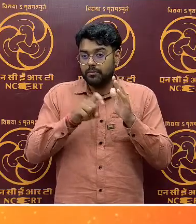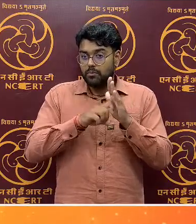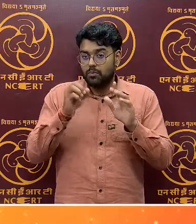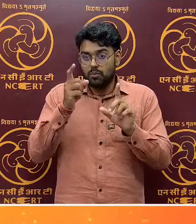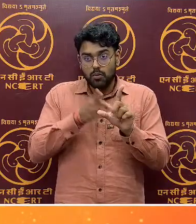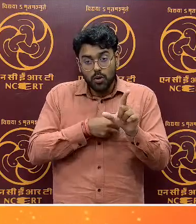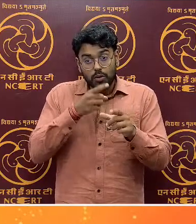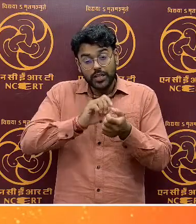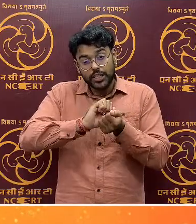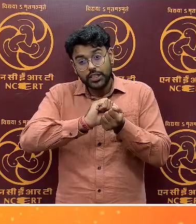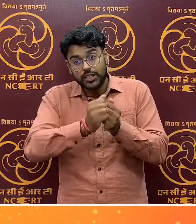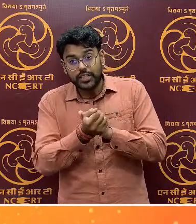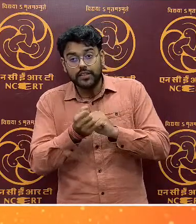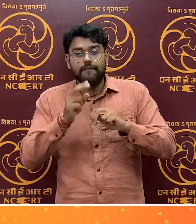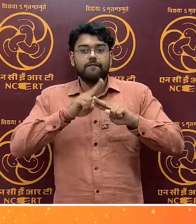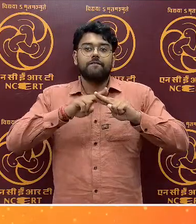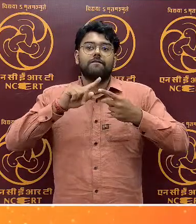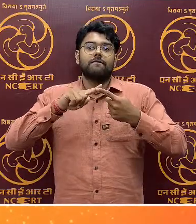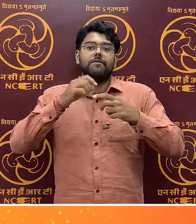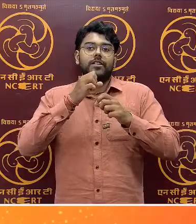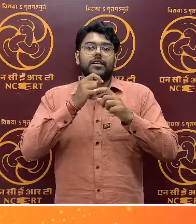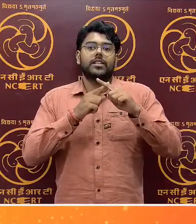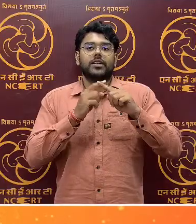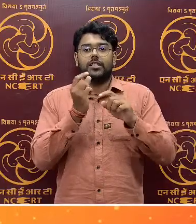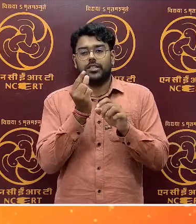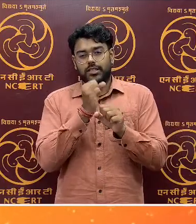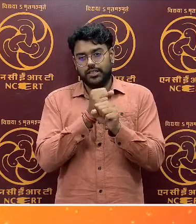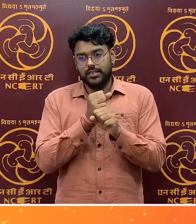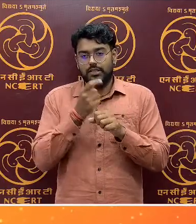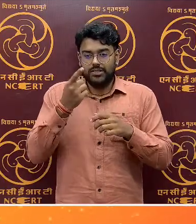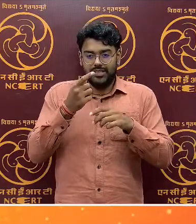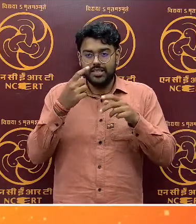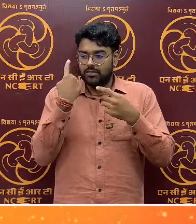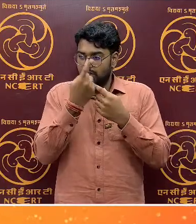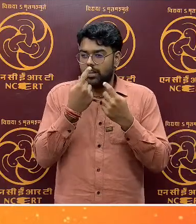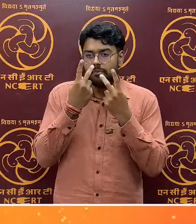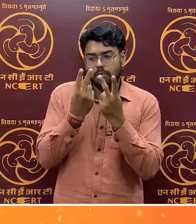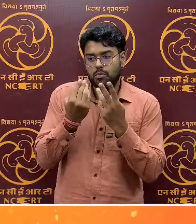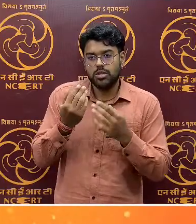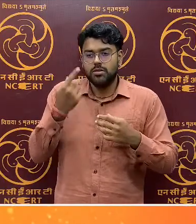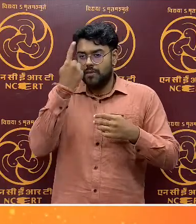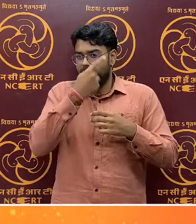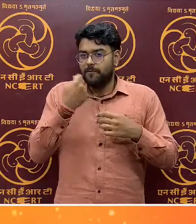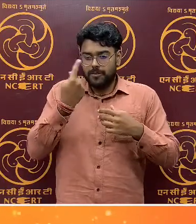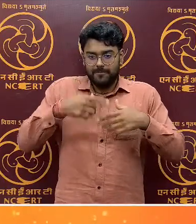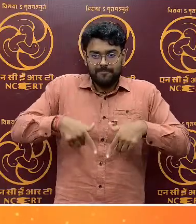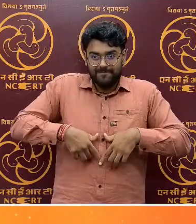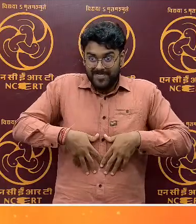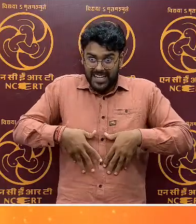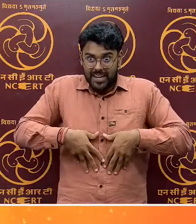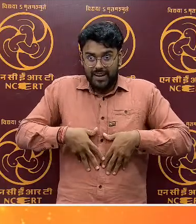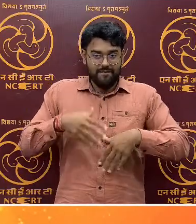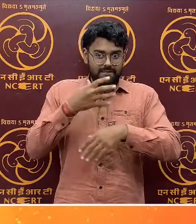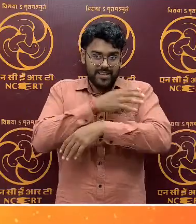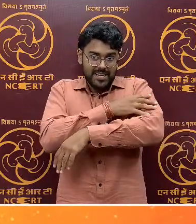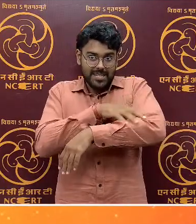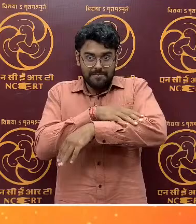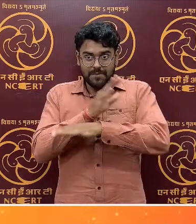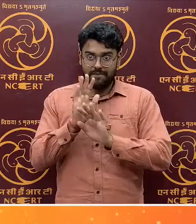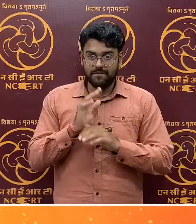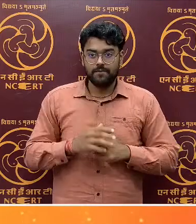is clearly identified that it has face, it has limbs, it has this abdominal region, right?